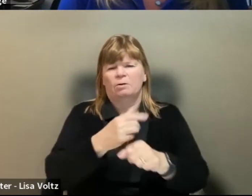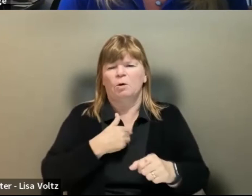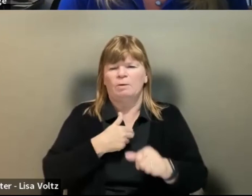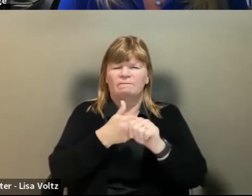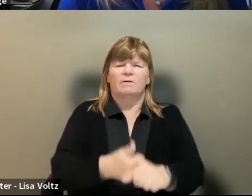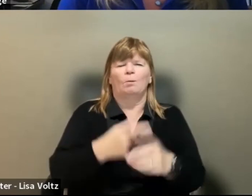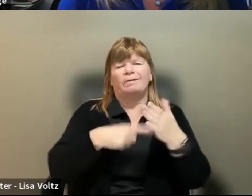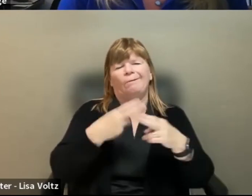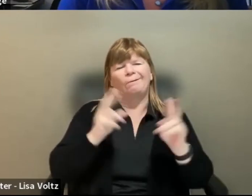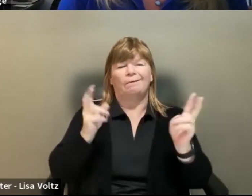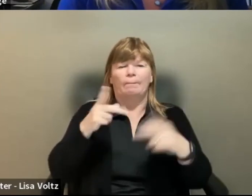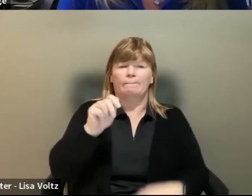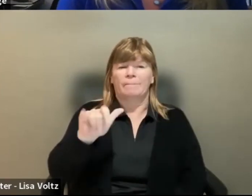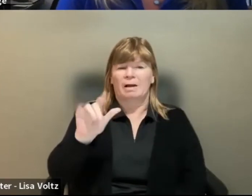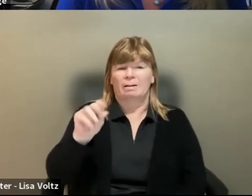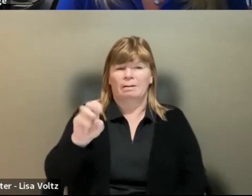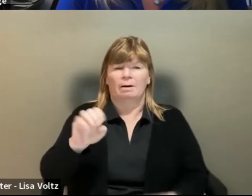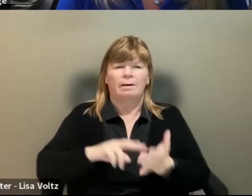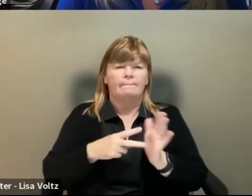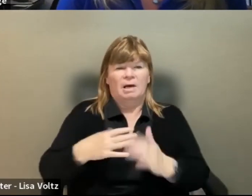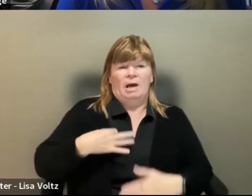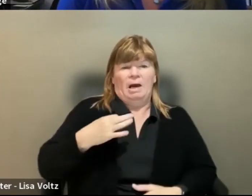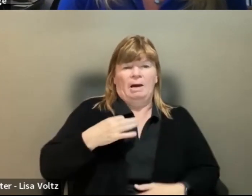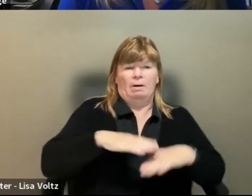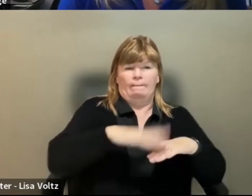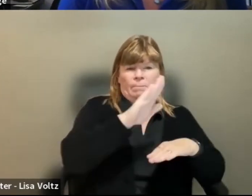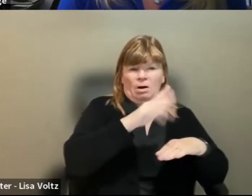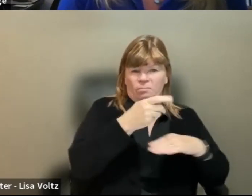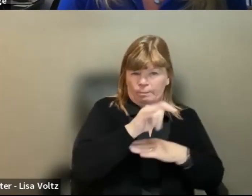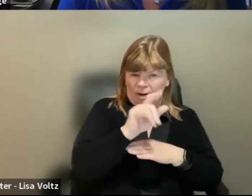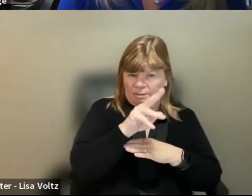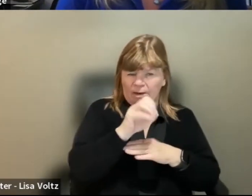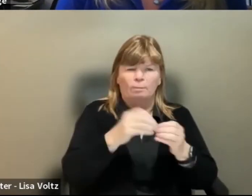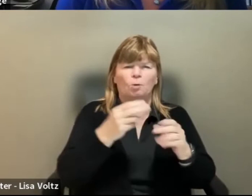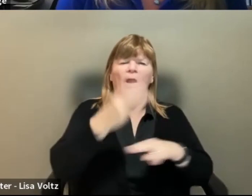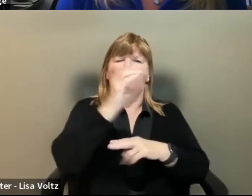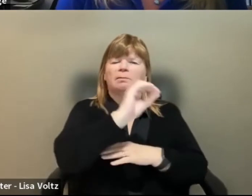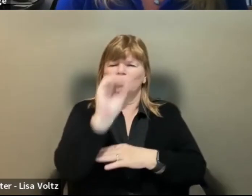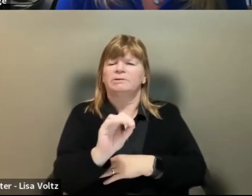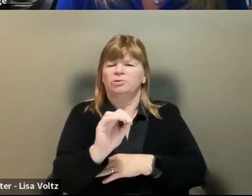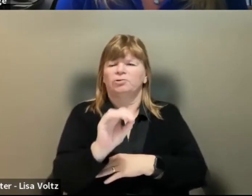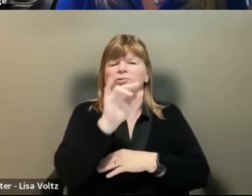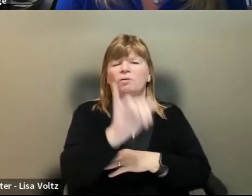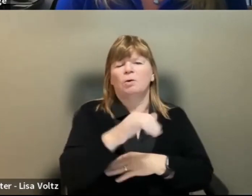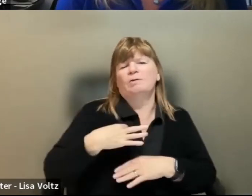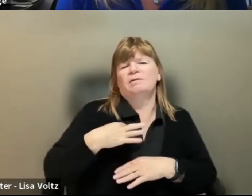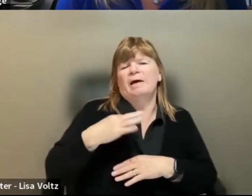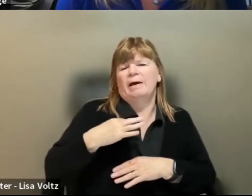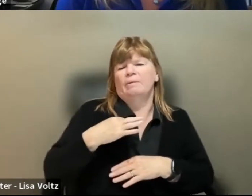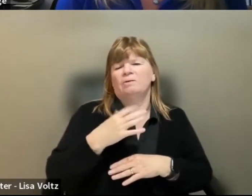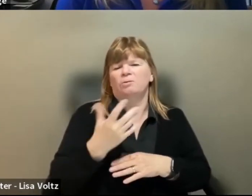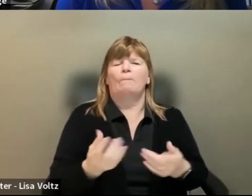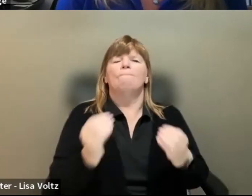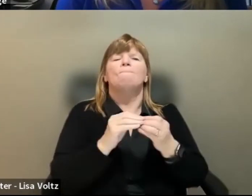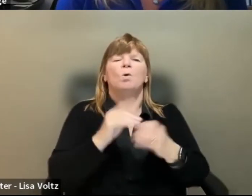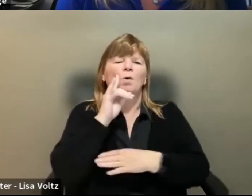that means that applications that are above the pay line or within the highest percentiles, those applications are most